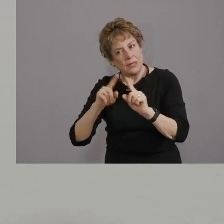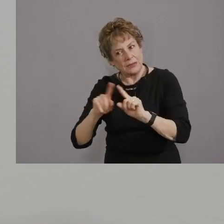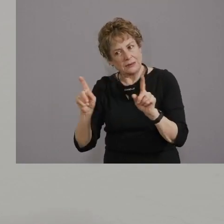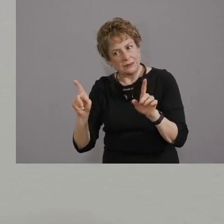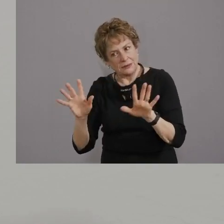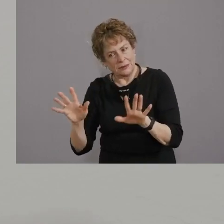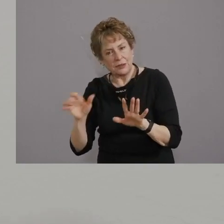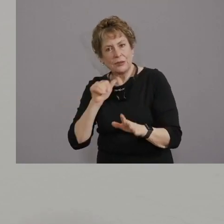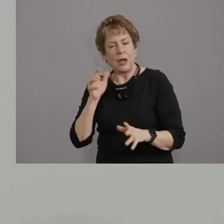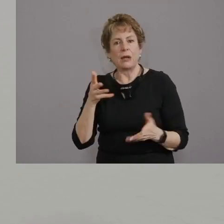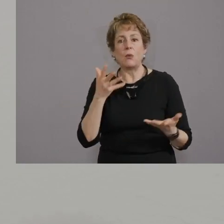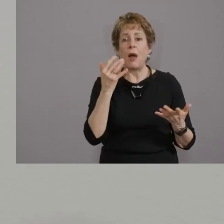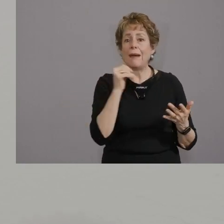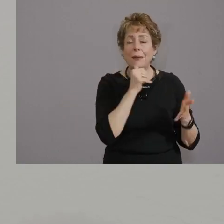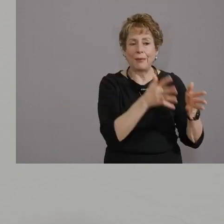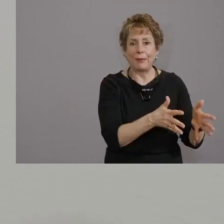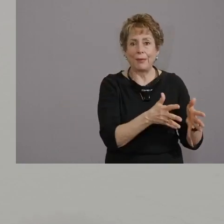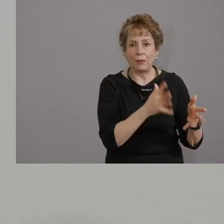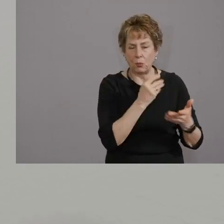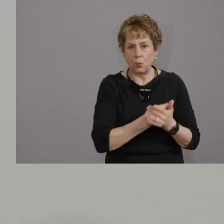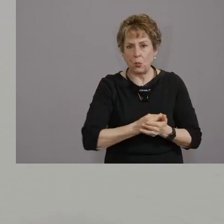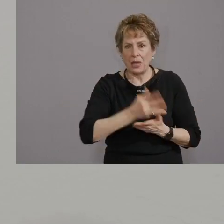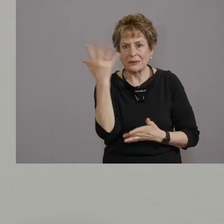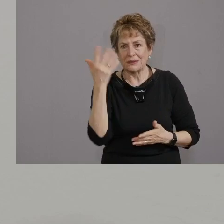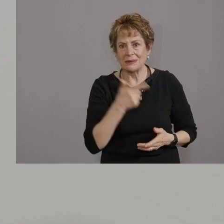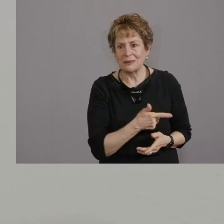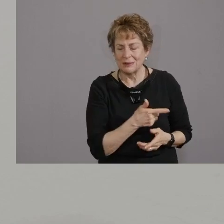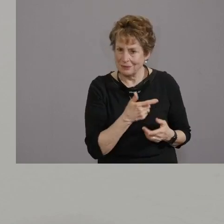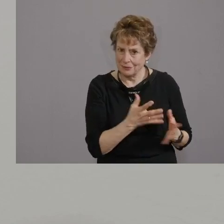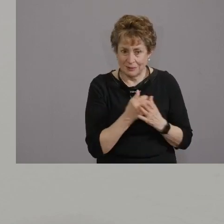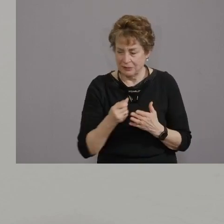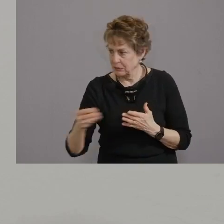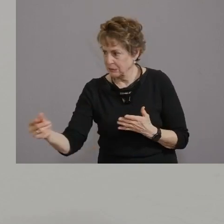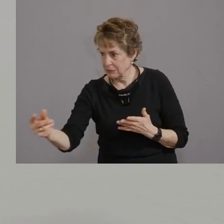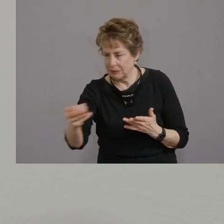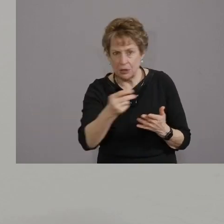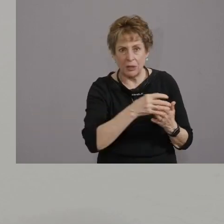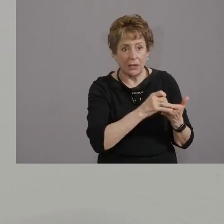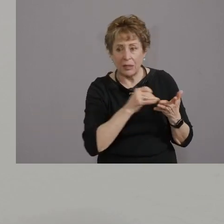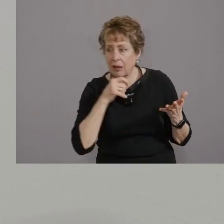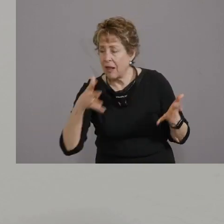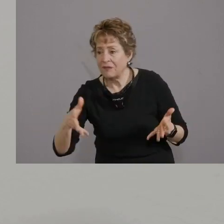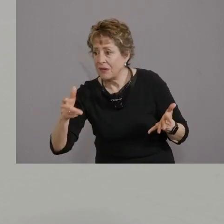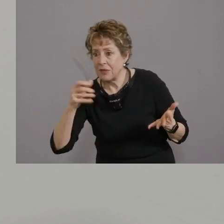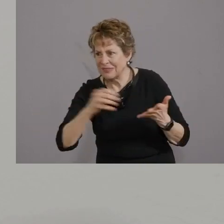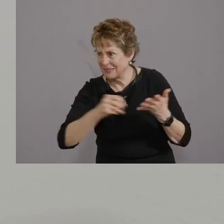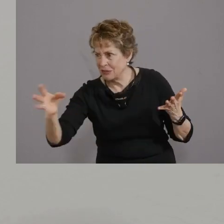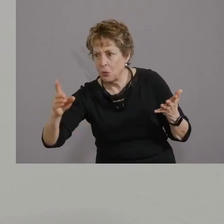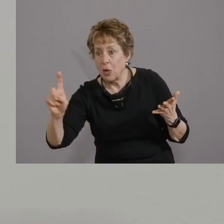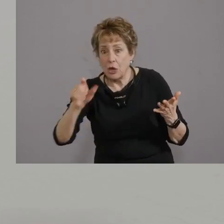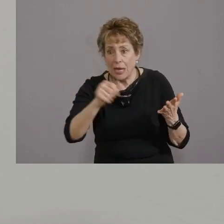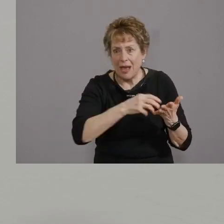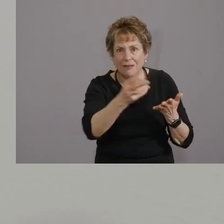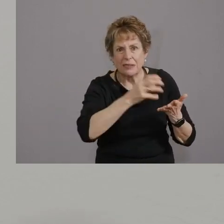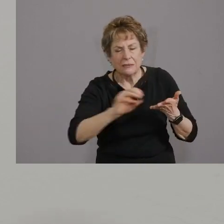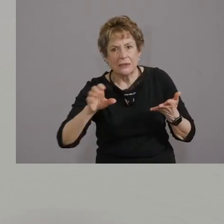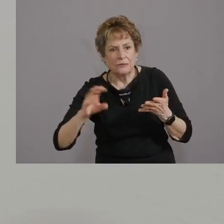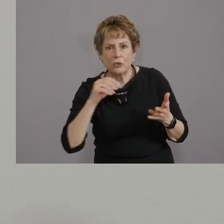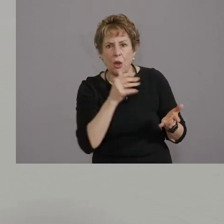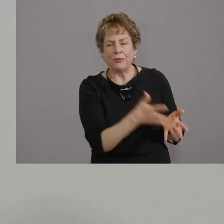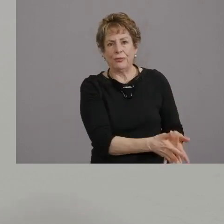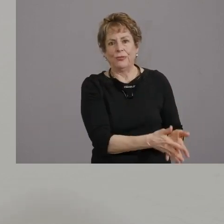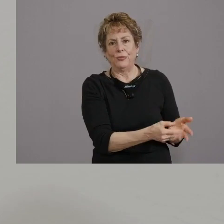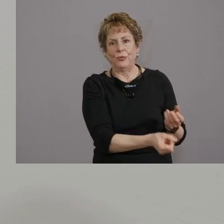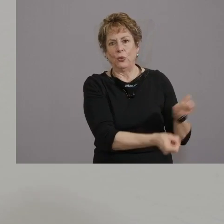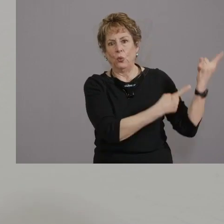freezers not being used. So we continue to look at that. And then the other question was the Phoenix Municipal Stadium.